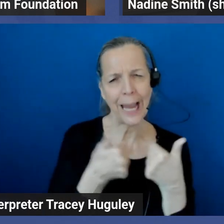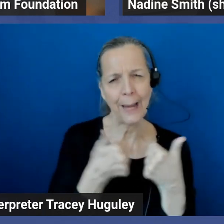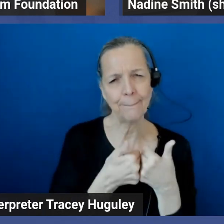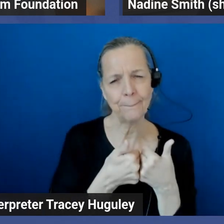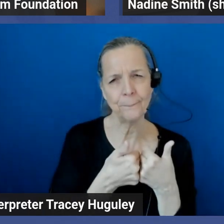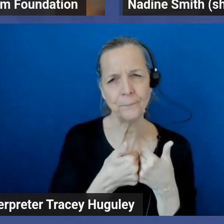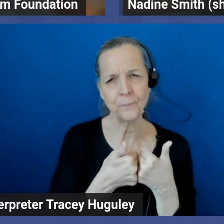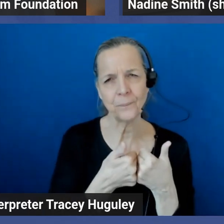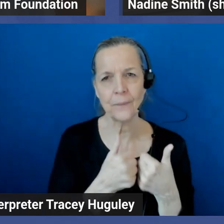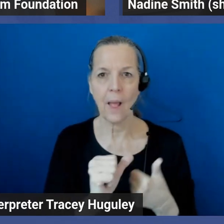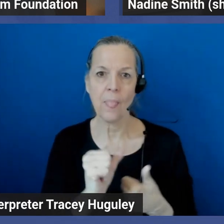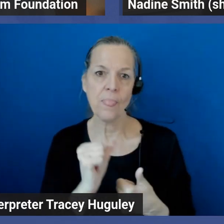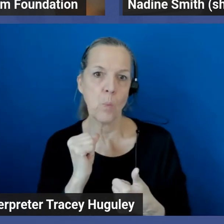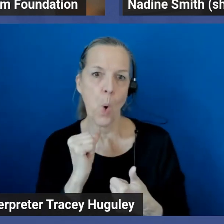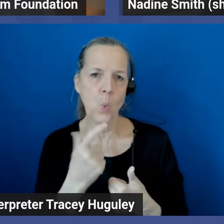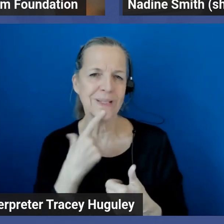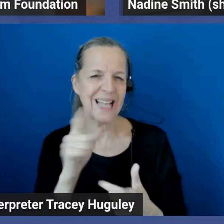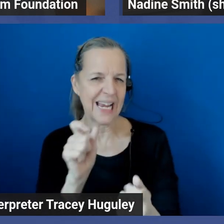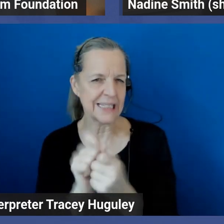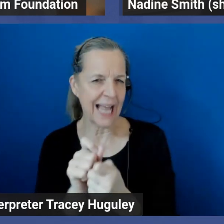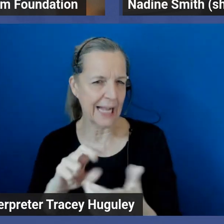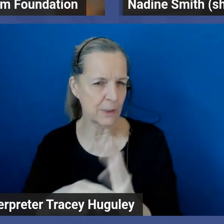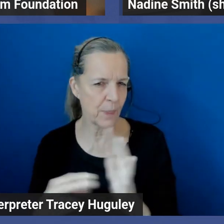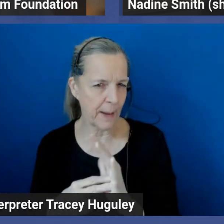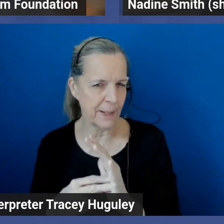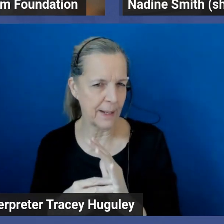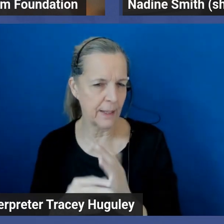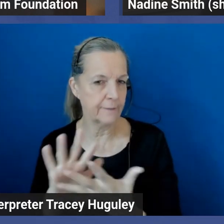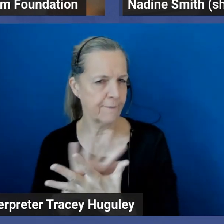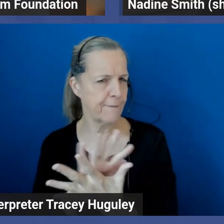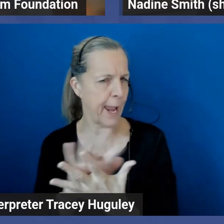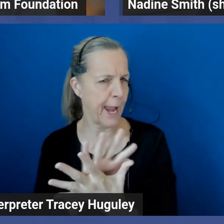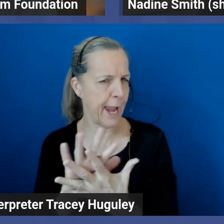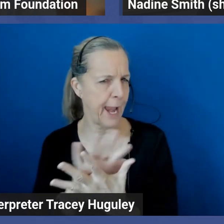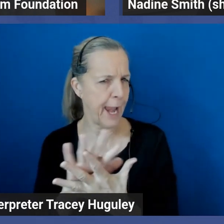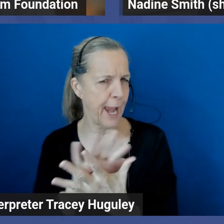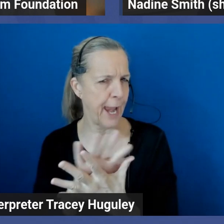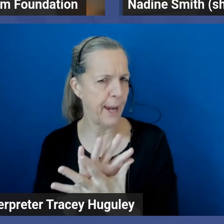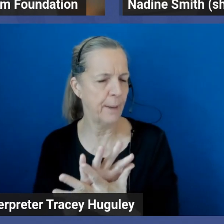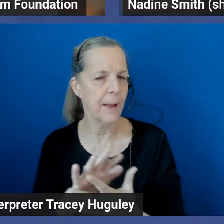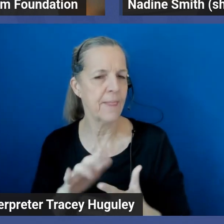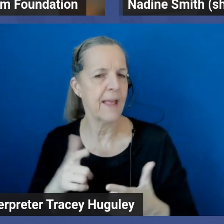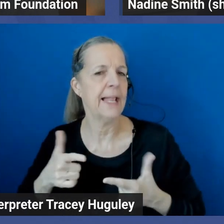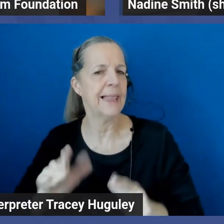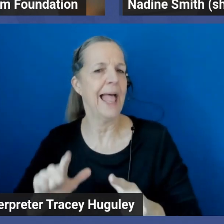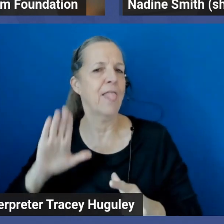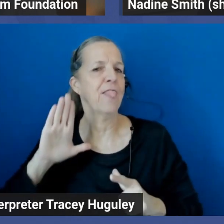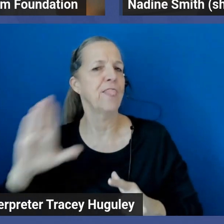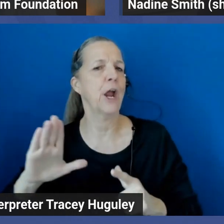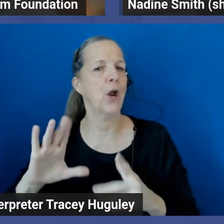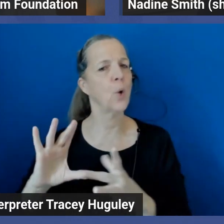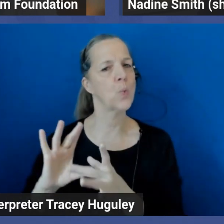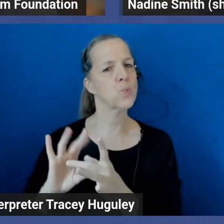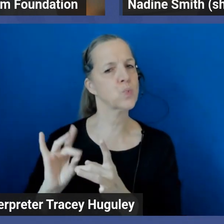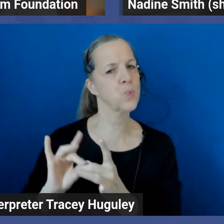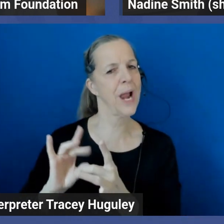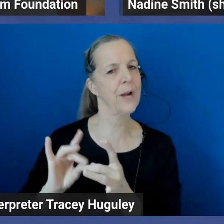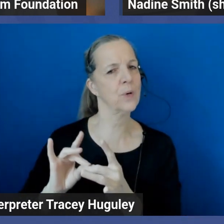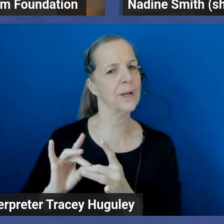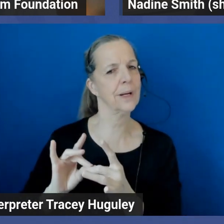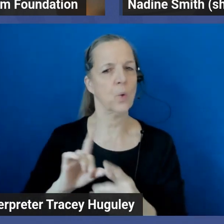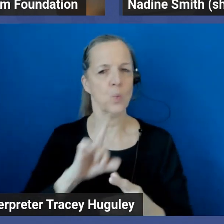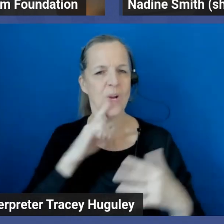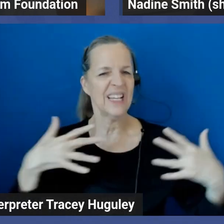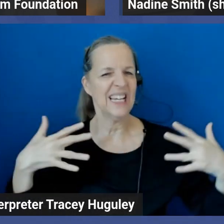they don't say exactly what they mean. They leave it vague enough, but then they let their rhetoric be the thing that intimidates school districts